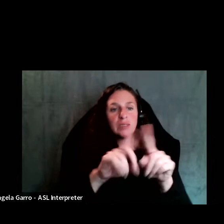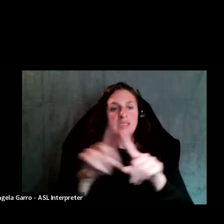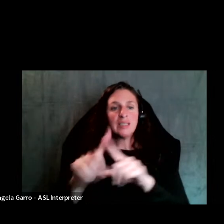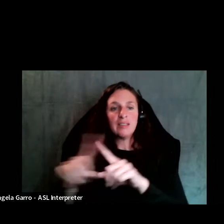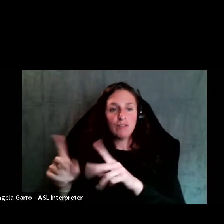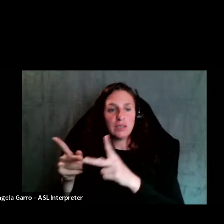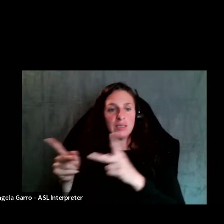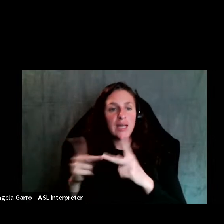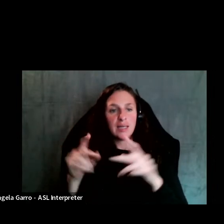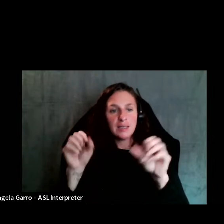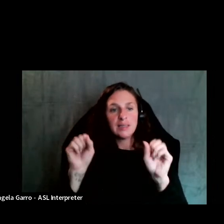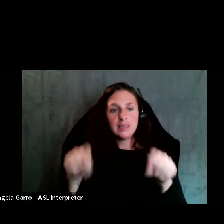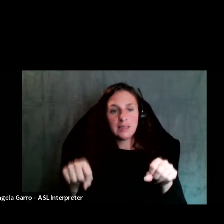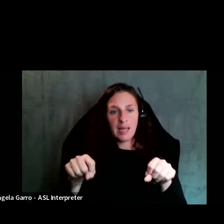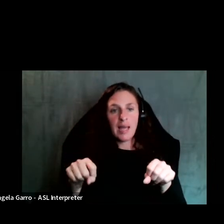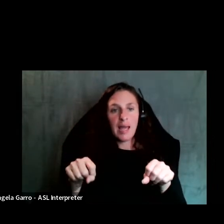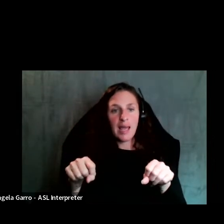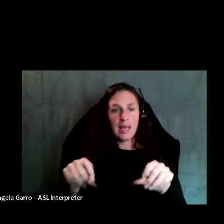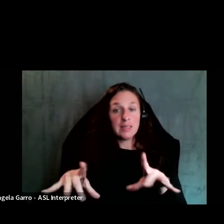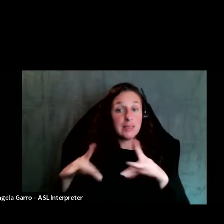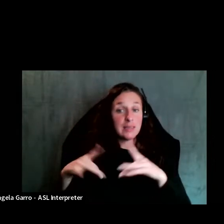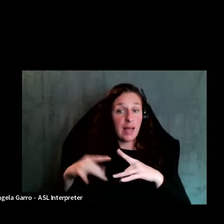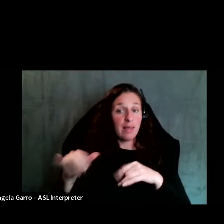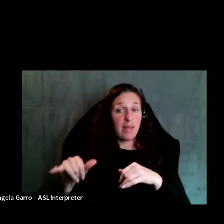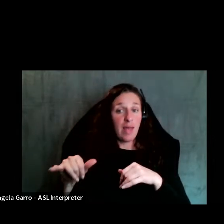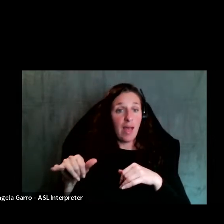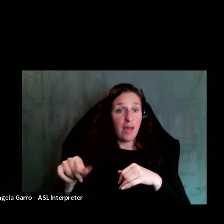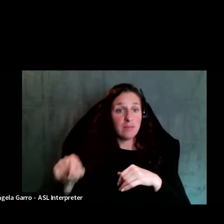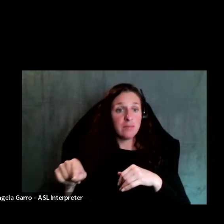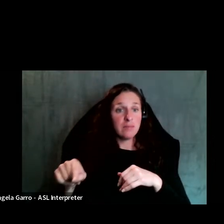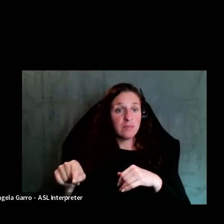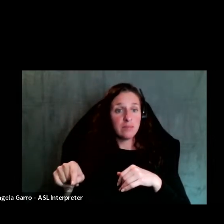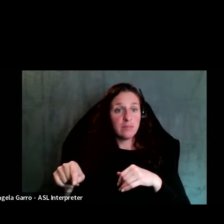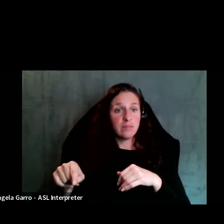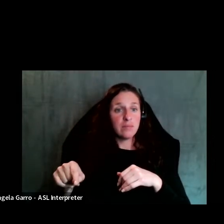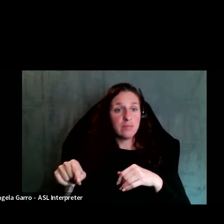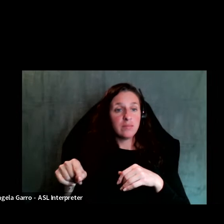can take that proclamation and really make it